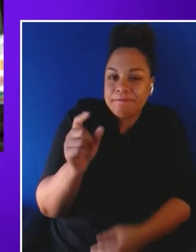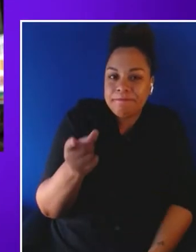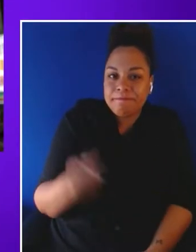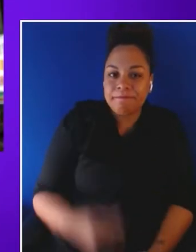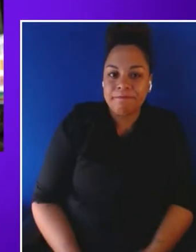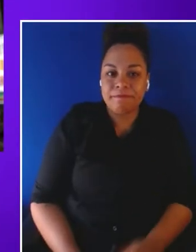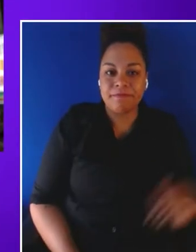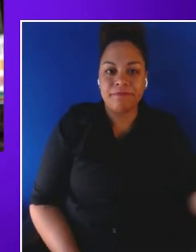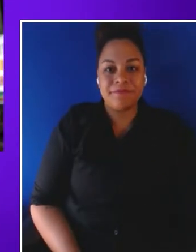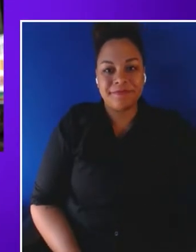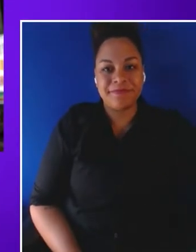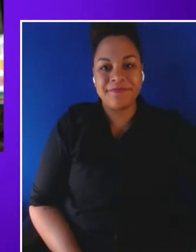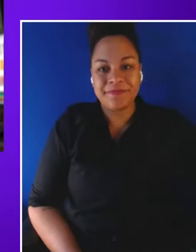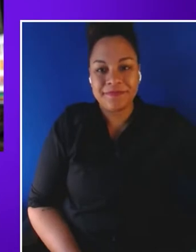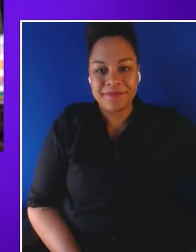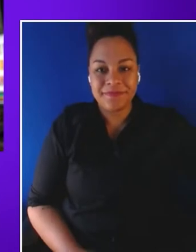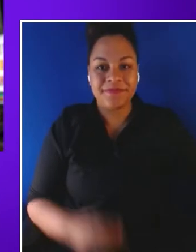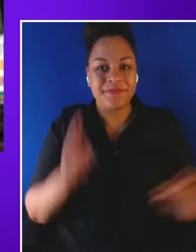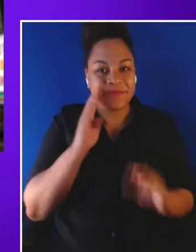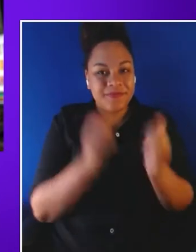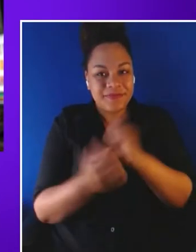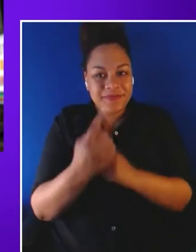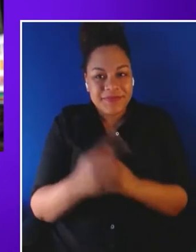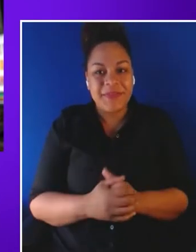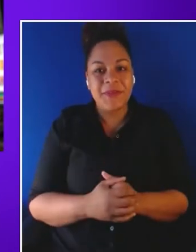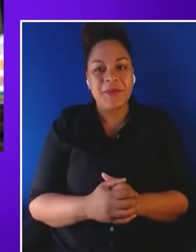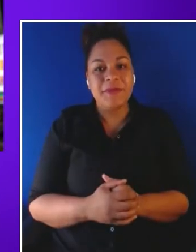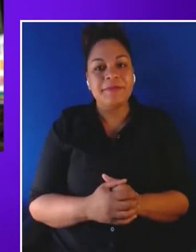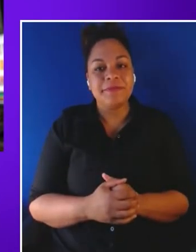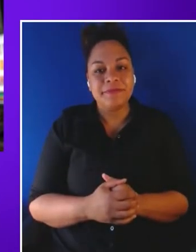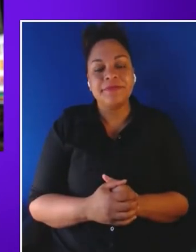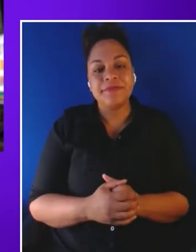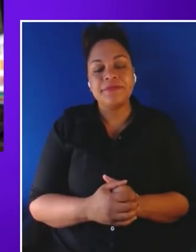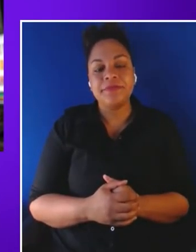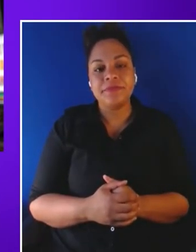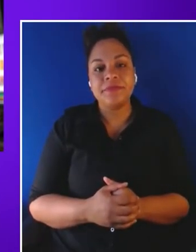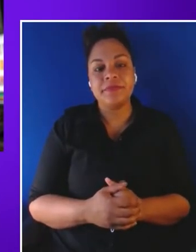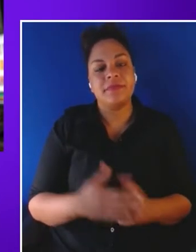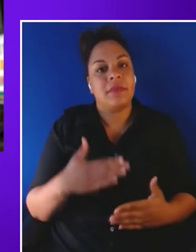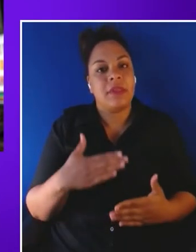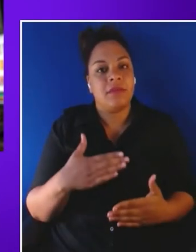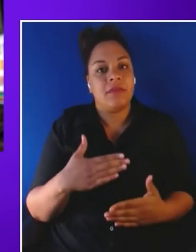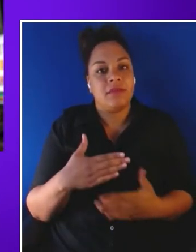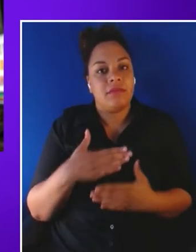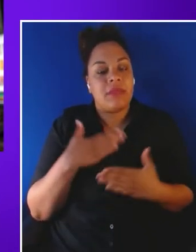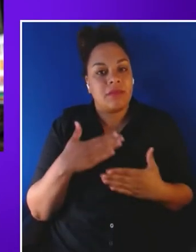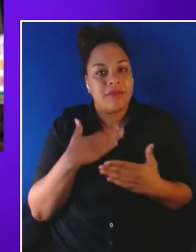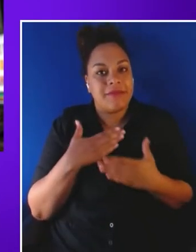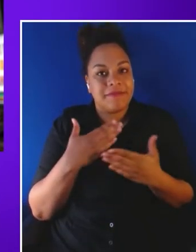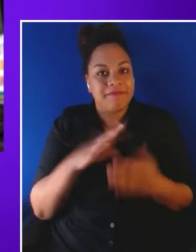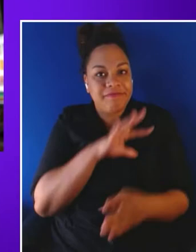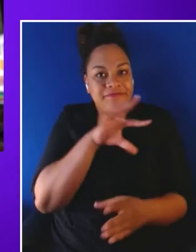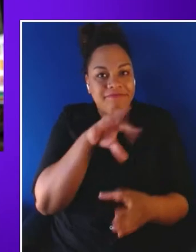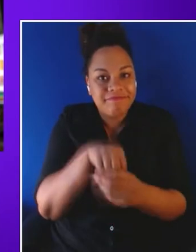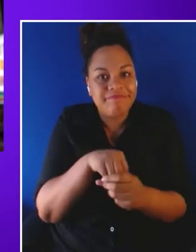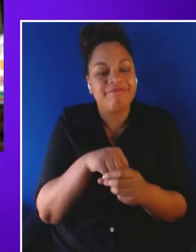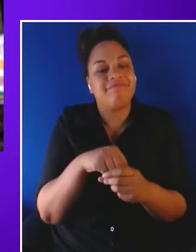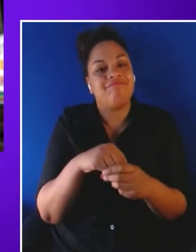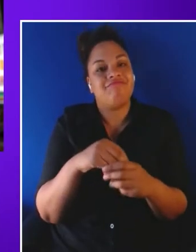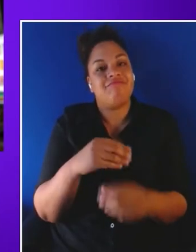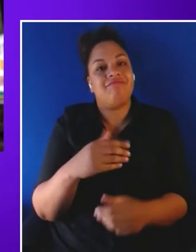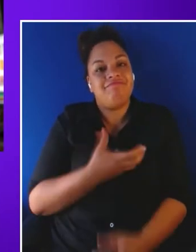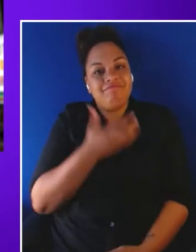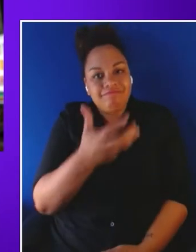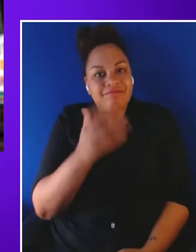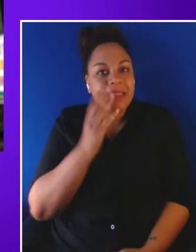Hello everyone, and I'm very happy to be here sharing our experience, and thank you for having me.